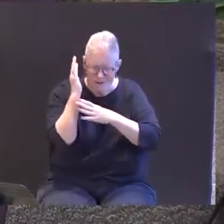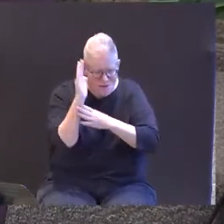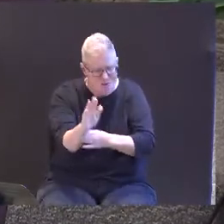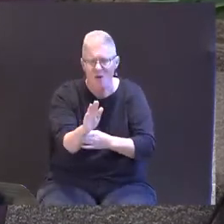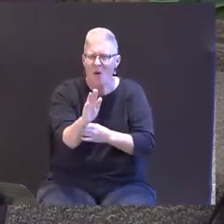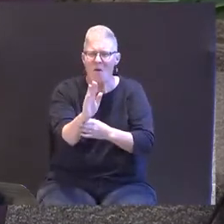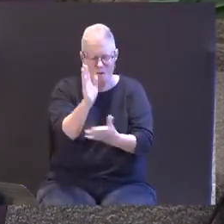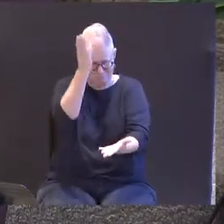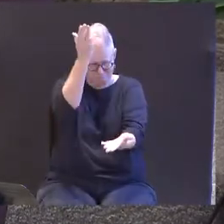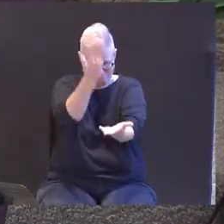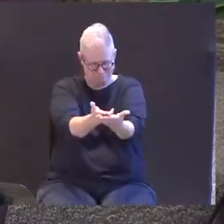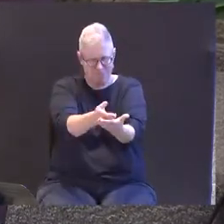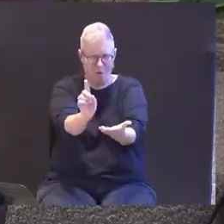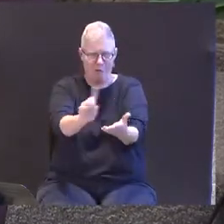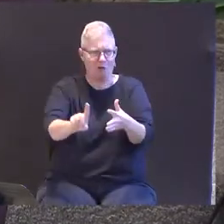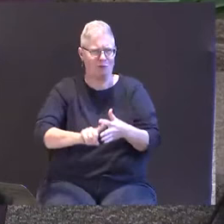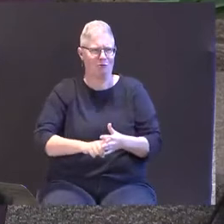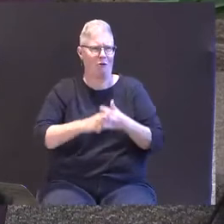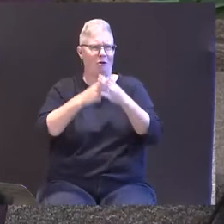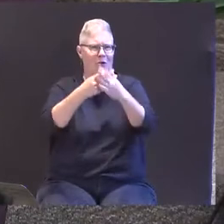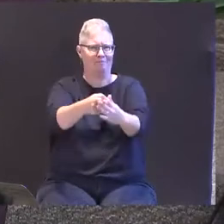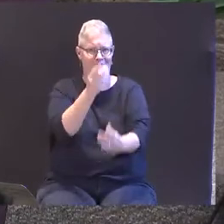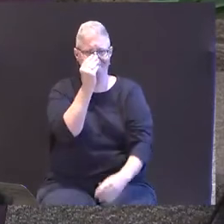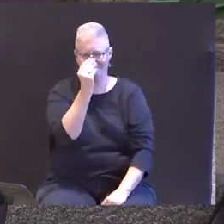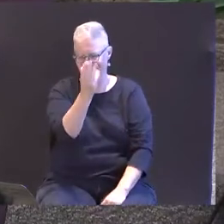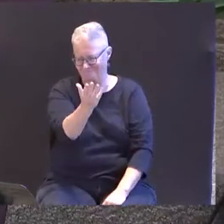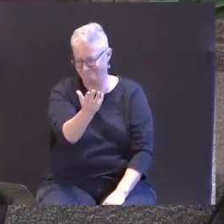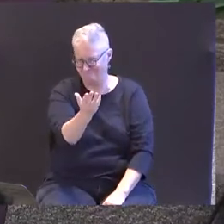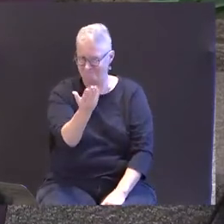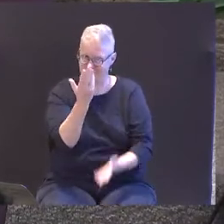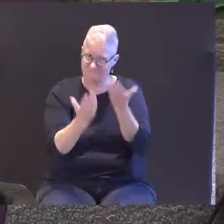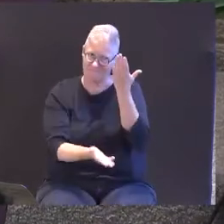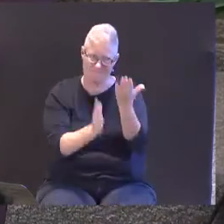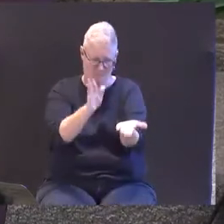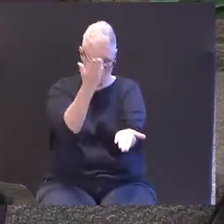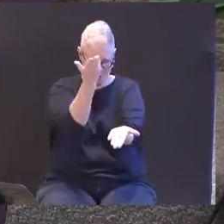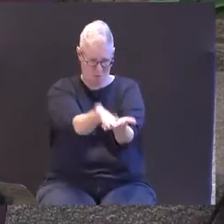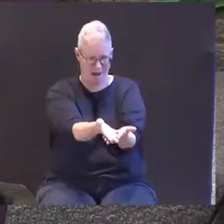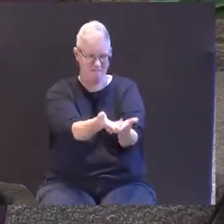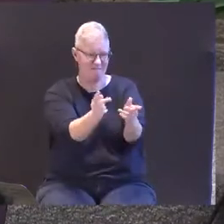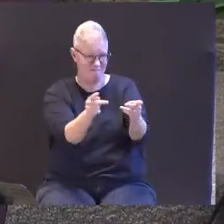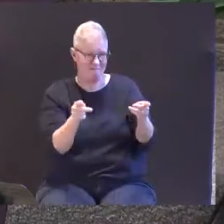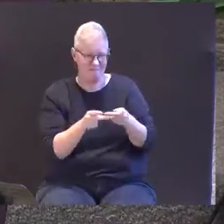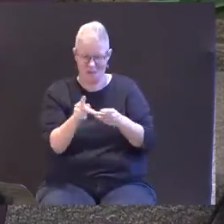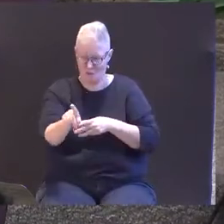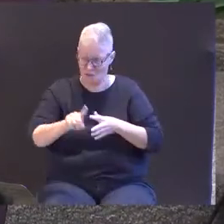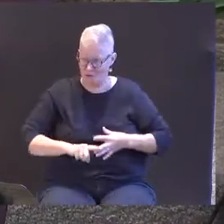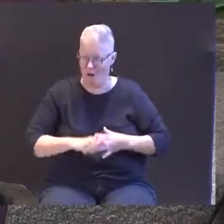started from. Gonna wind up where you started from.